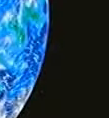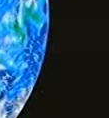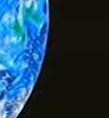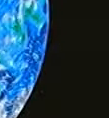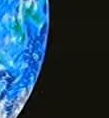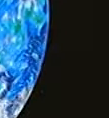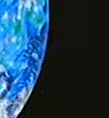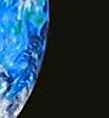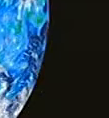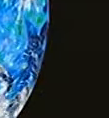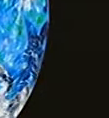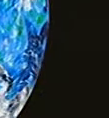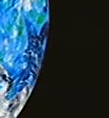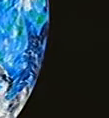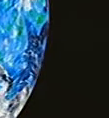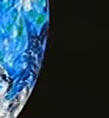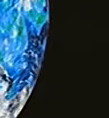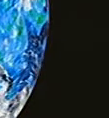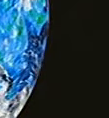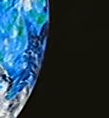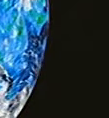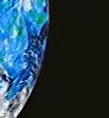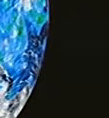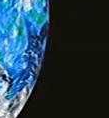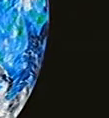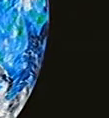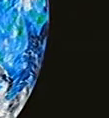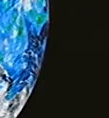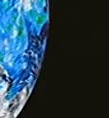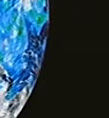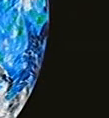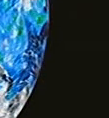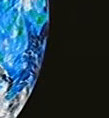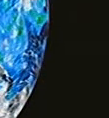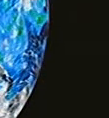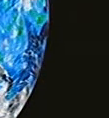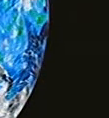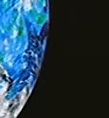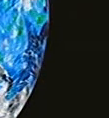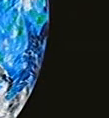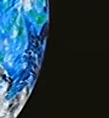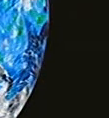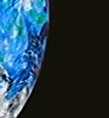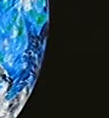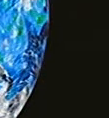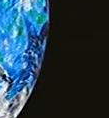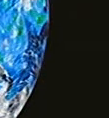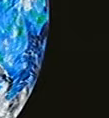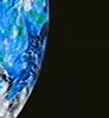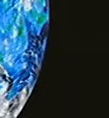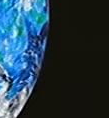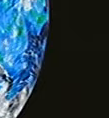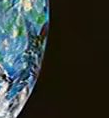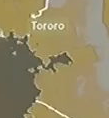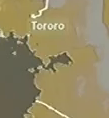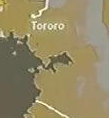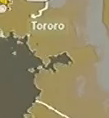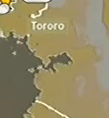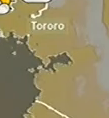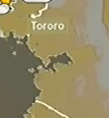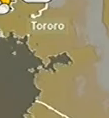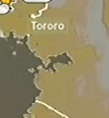That's why the southwestern part of Uganda is having cloudy conditions with scattered showers, though we are expecting a reduction in the